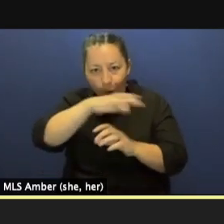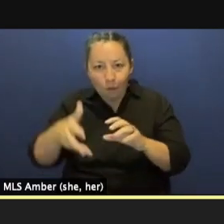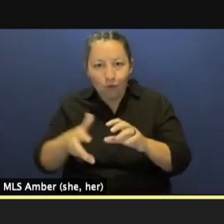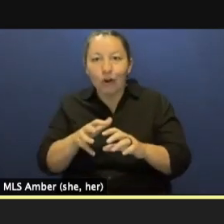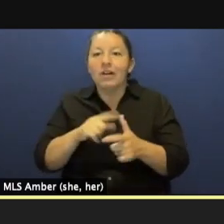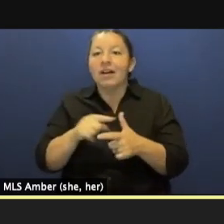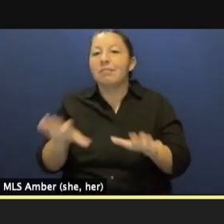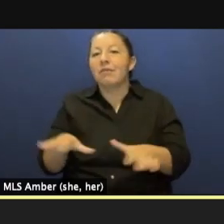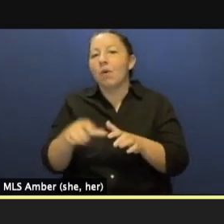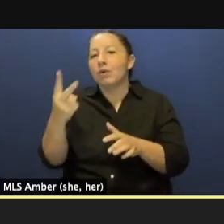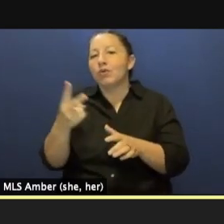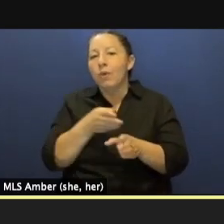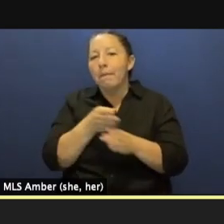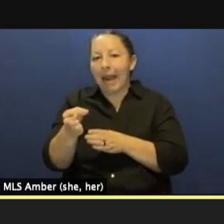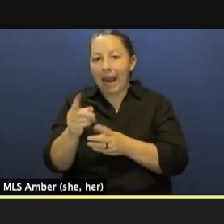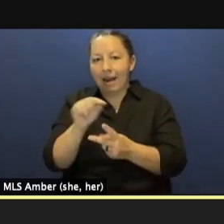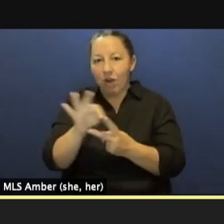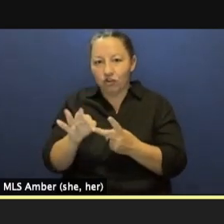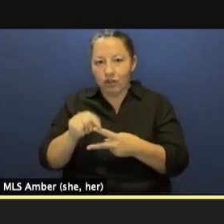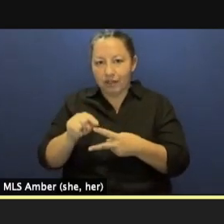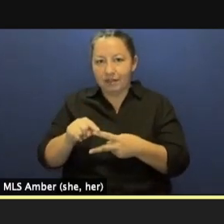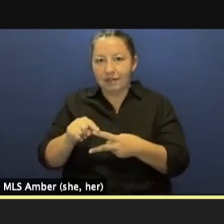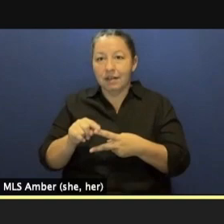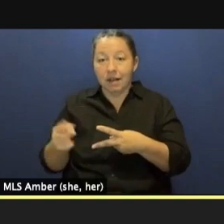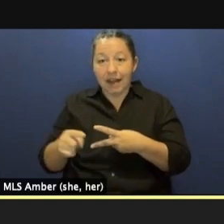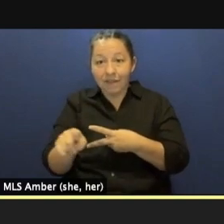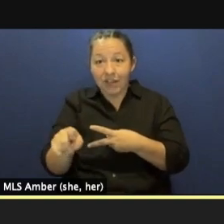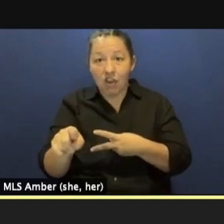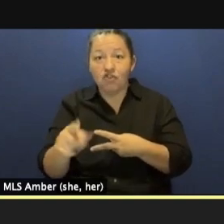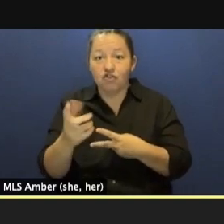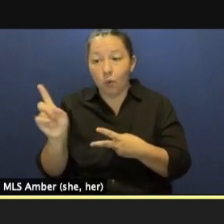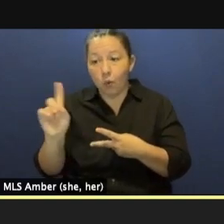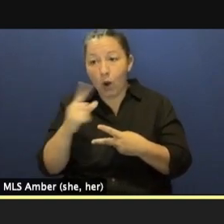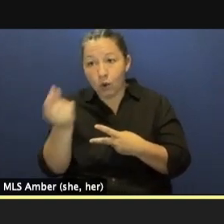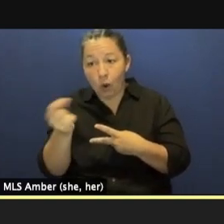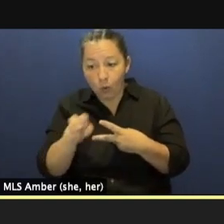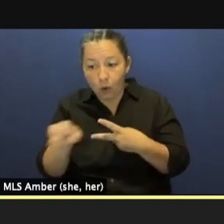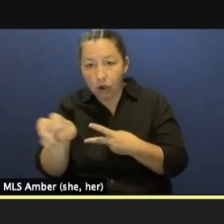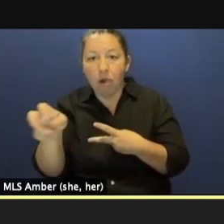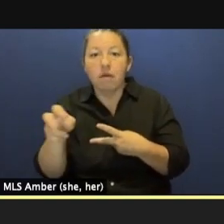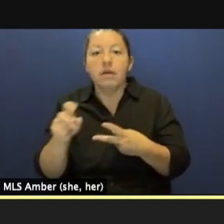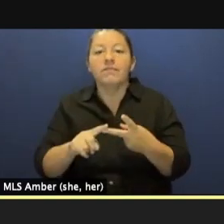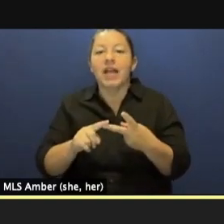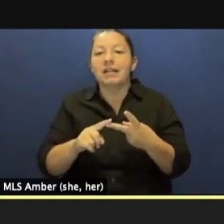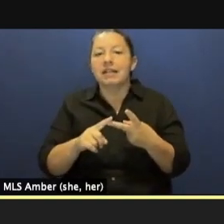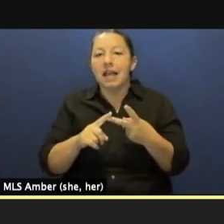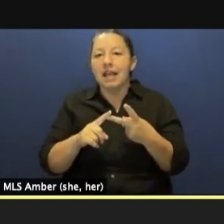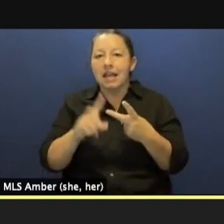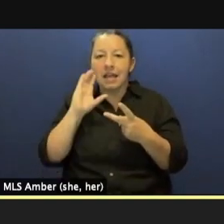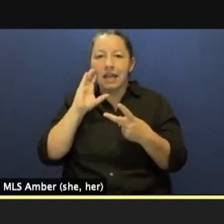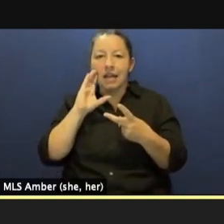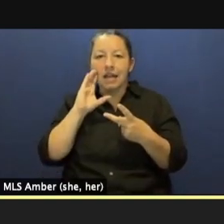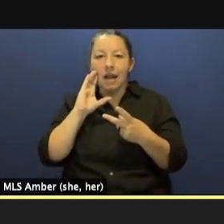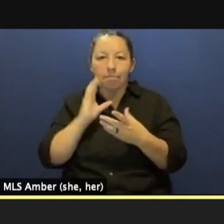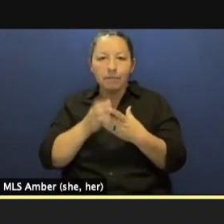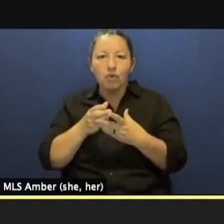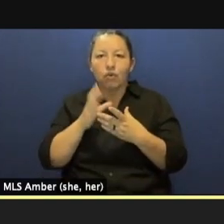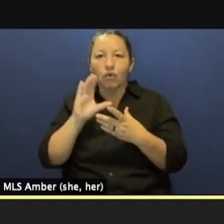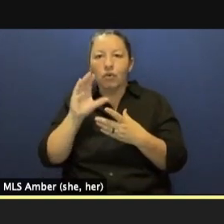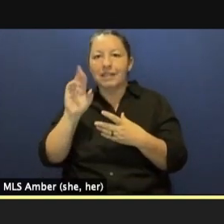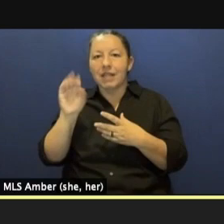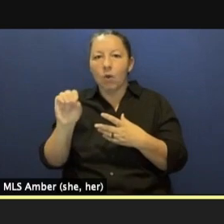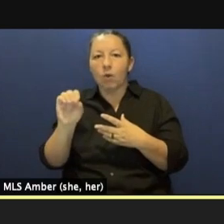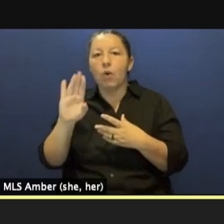two primary functions: navigation, of course, stereo imaging and so forth, all the way around, up on the mast, up on the